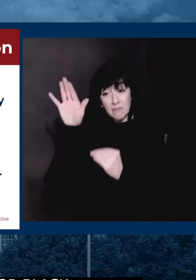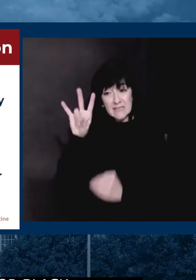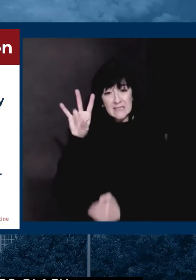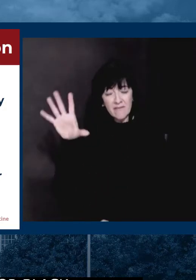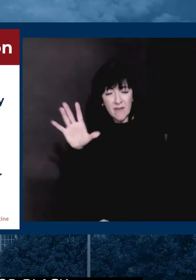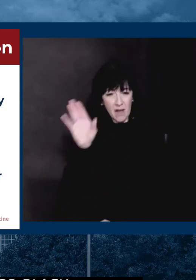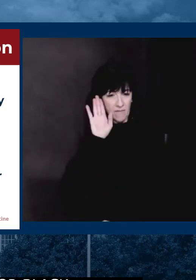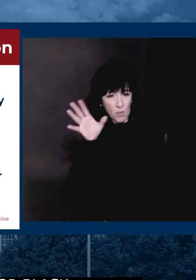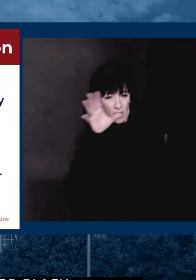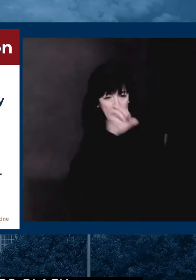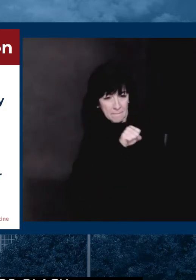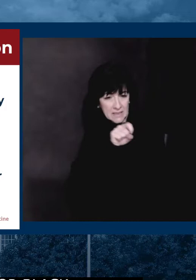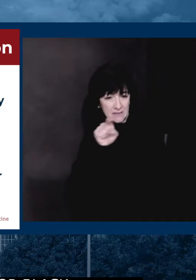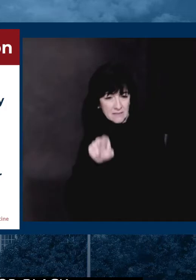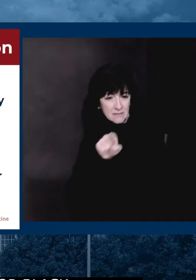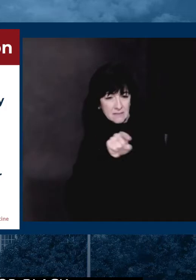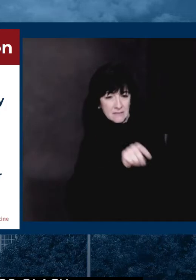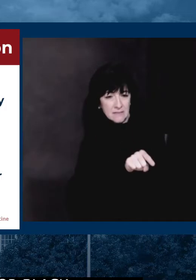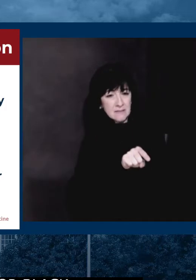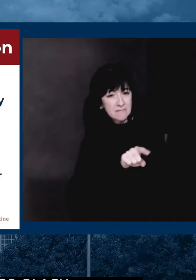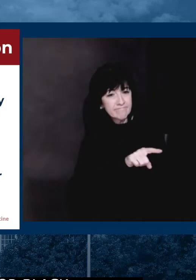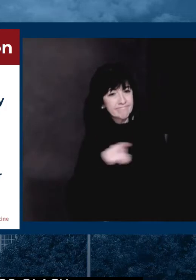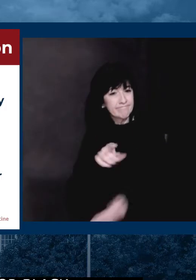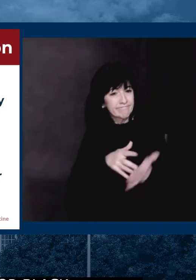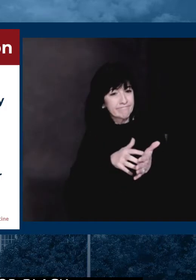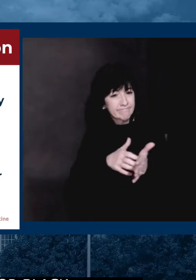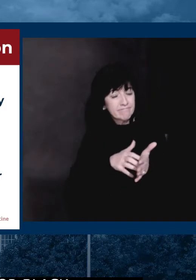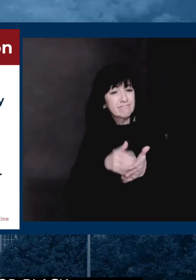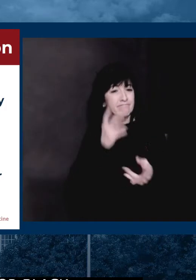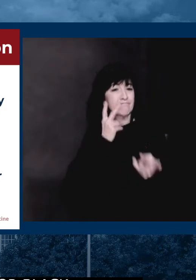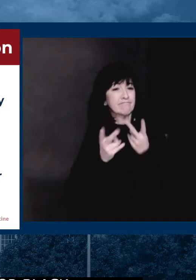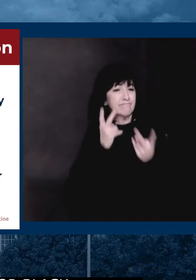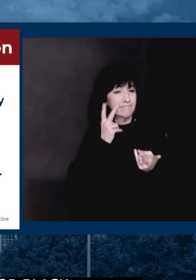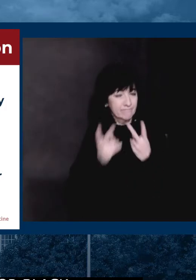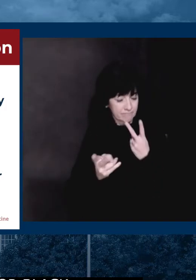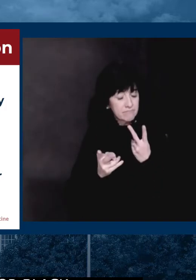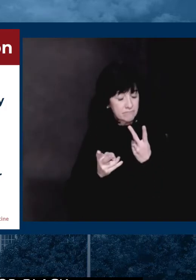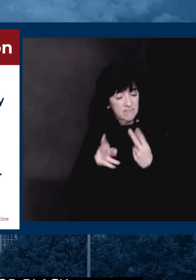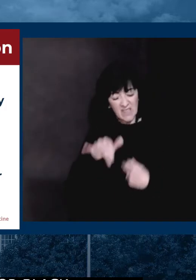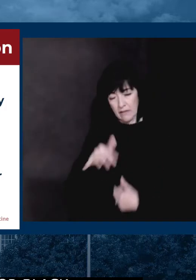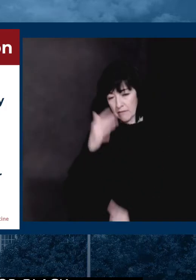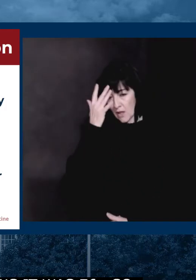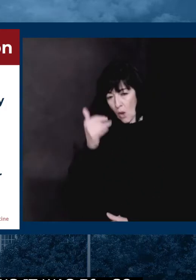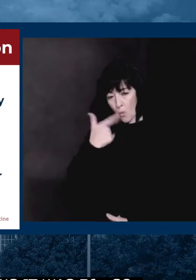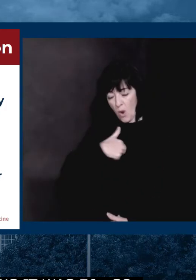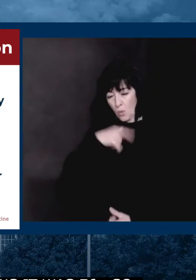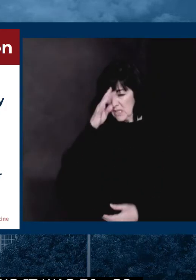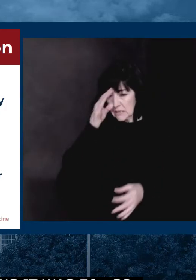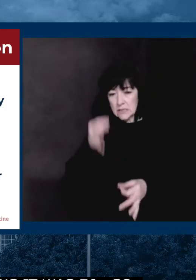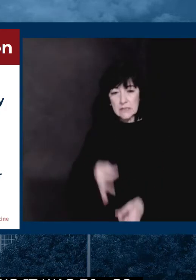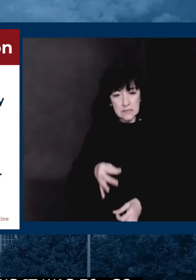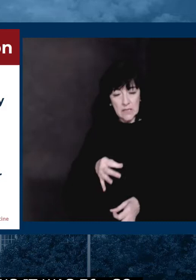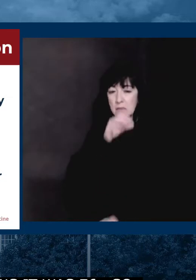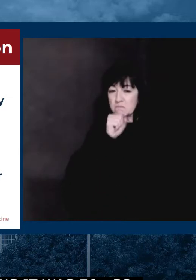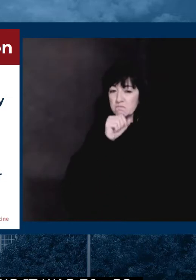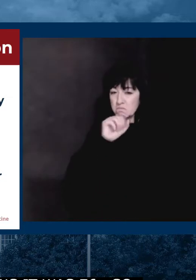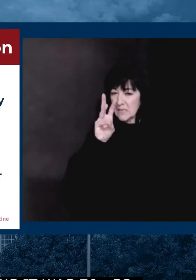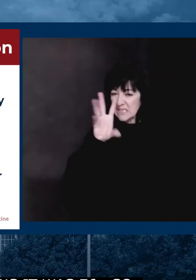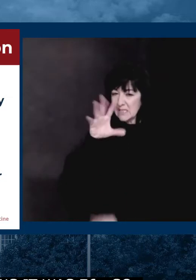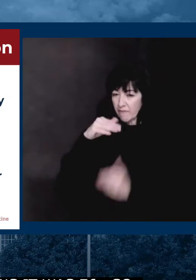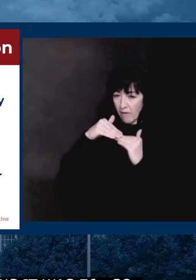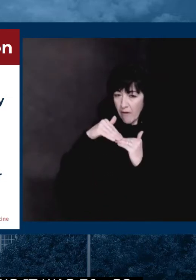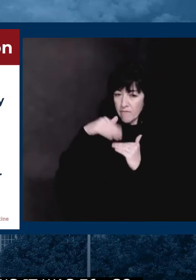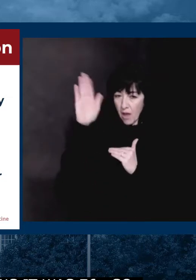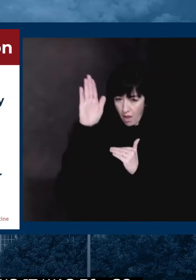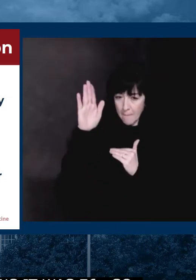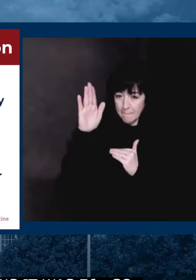in Delaware, we will be vaccinating individuals aged 65 and older in